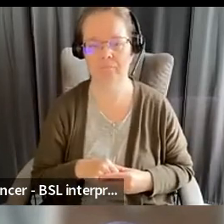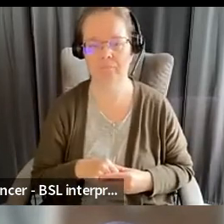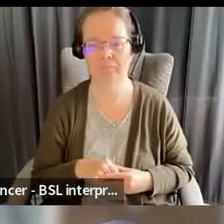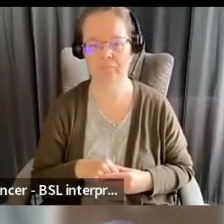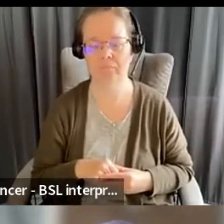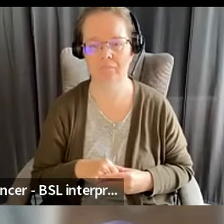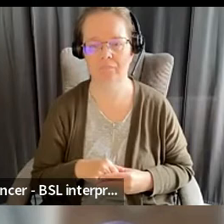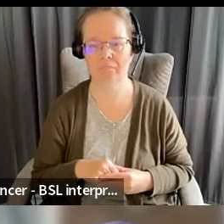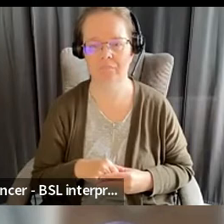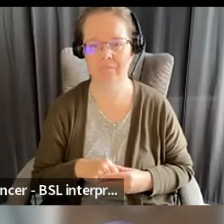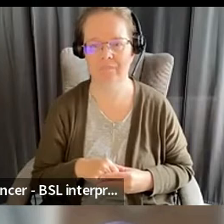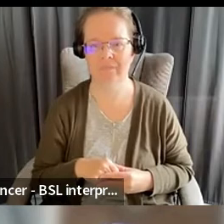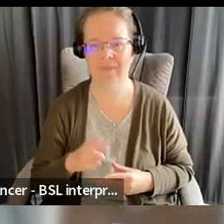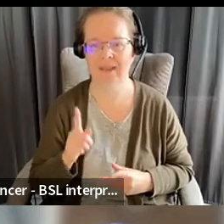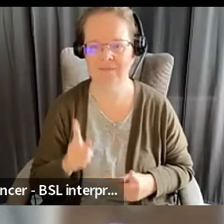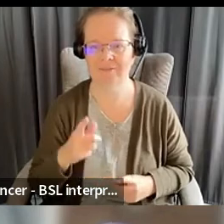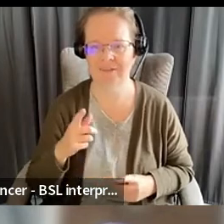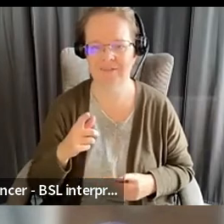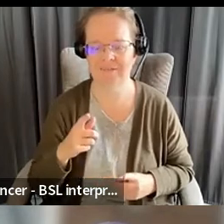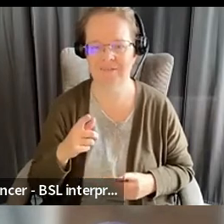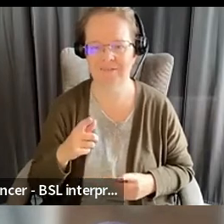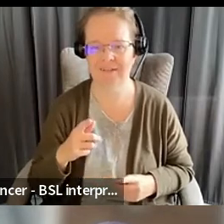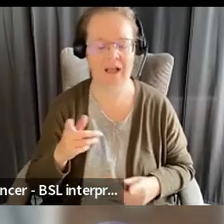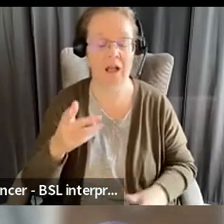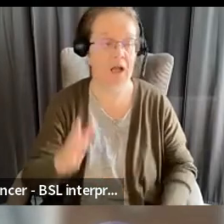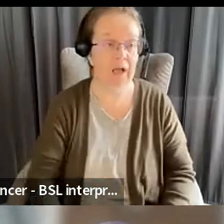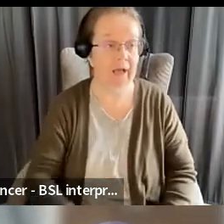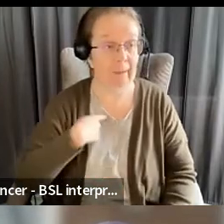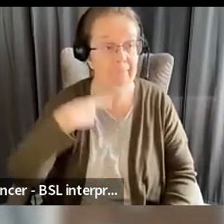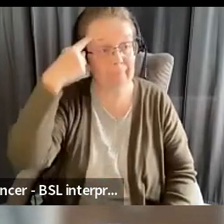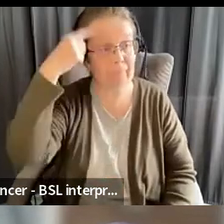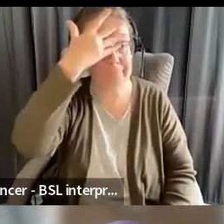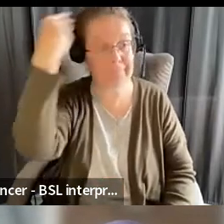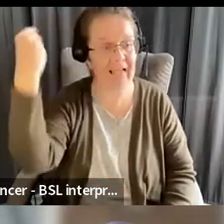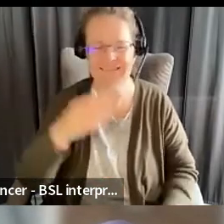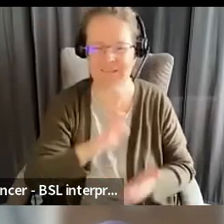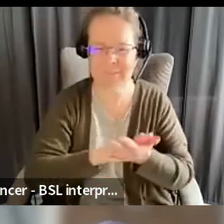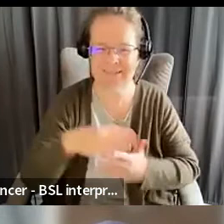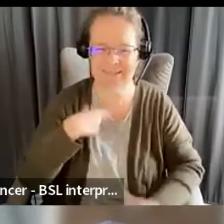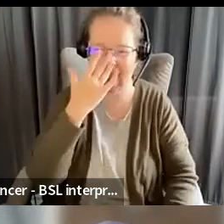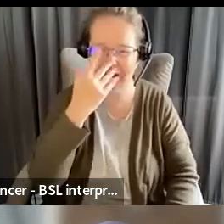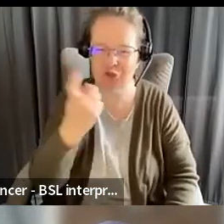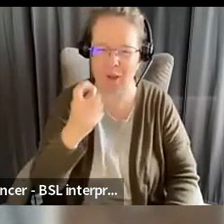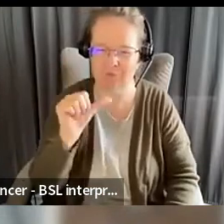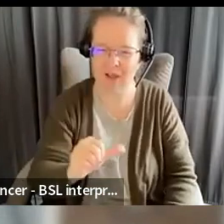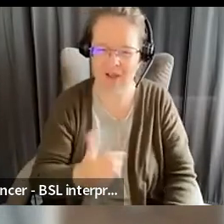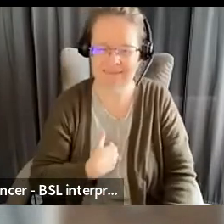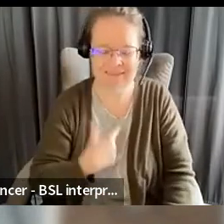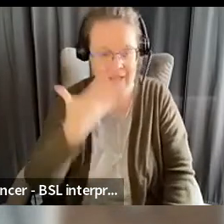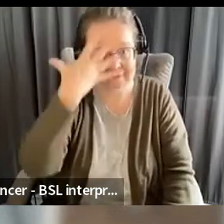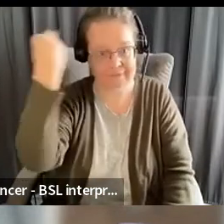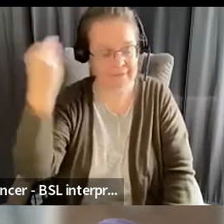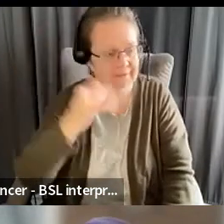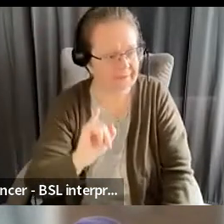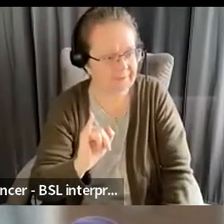my goodness, it's a sign of age when your mind goes blank suddenly, isn't it? So yeah, well, I